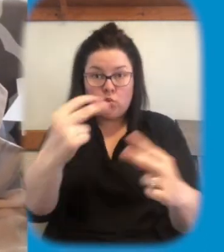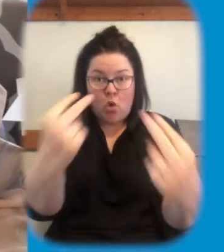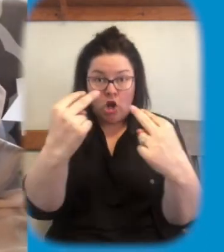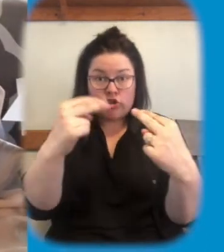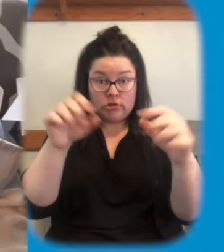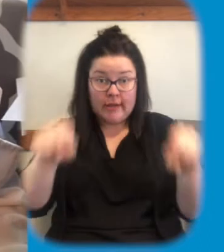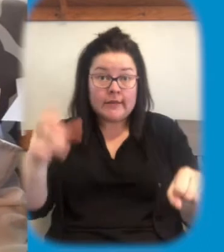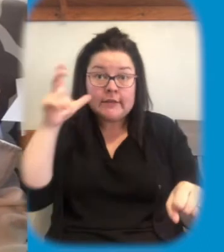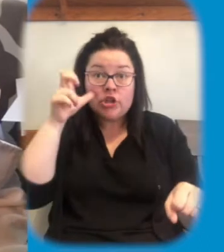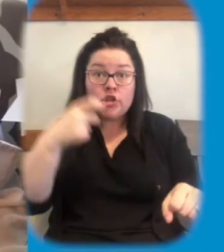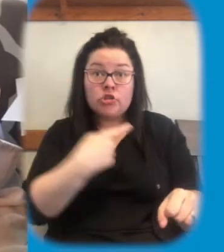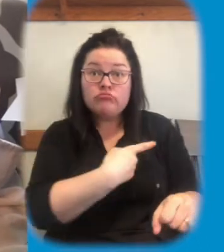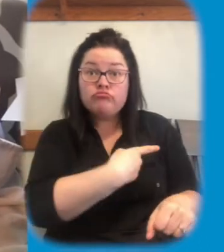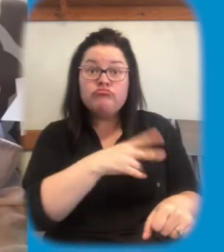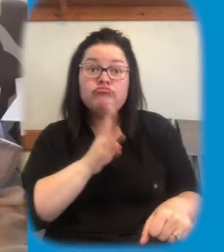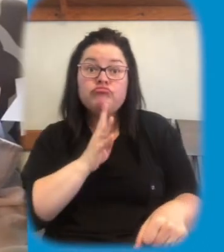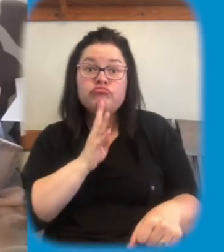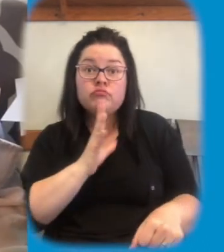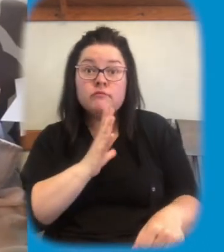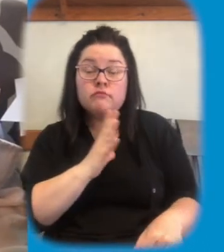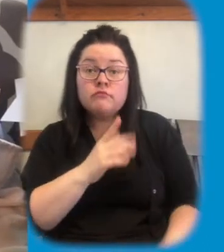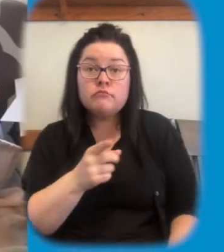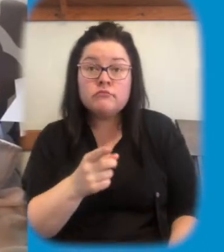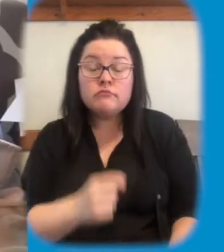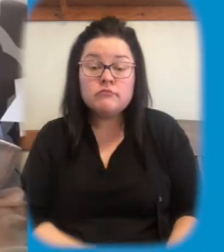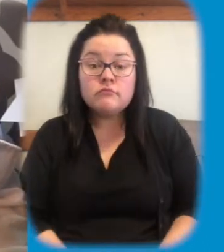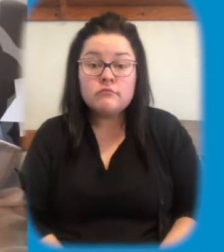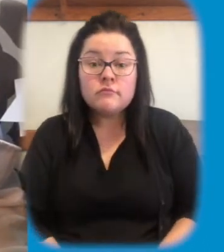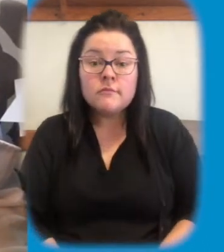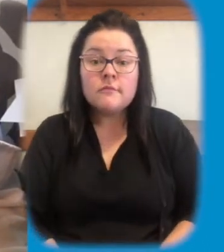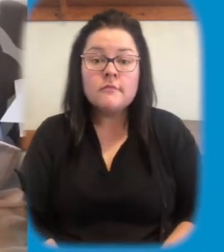So audience, can you hear us?